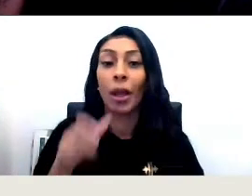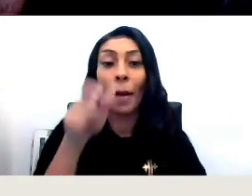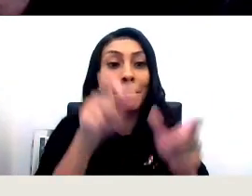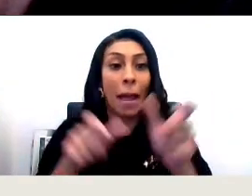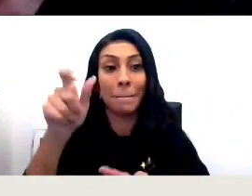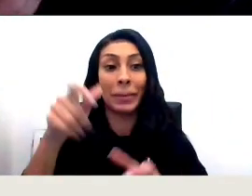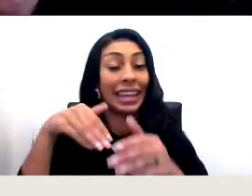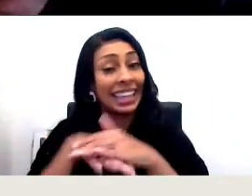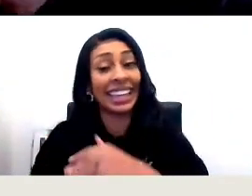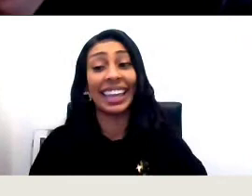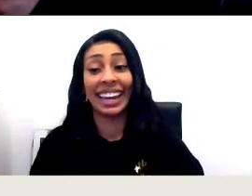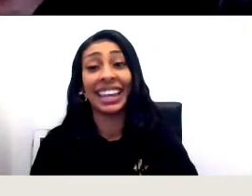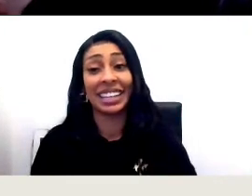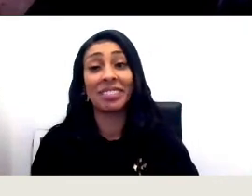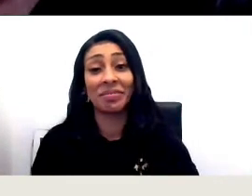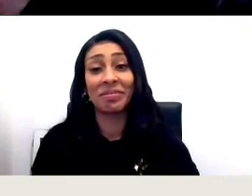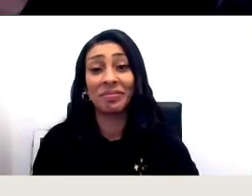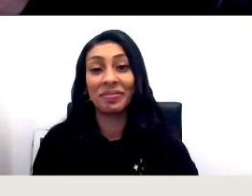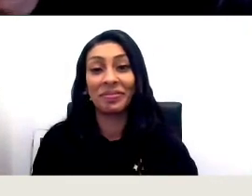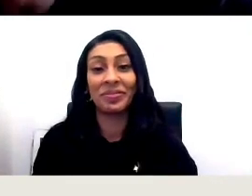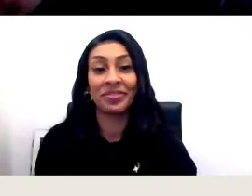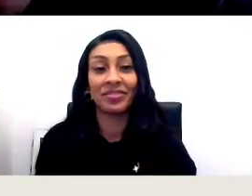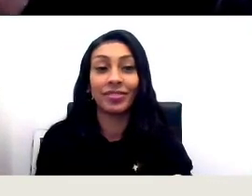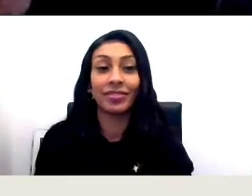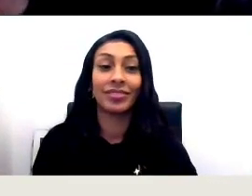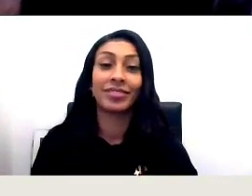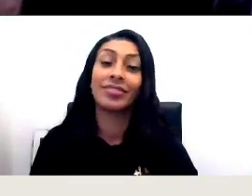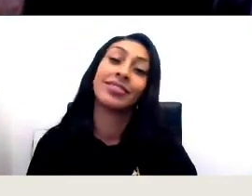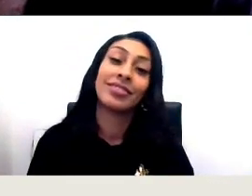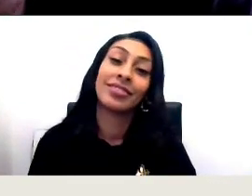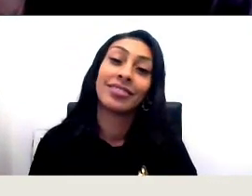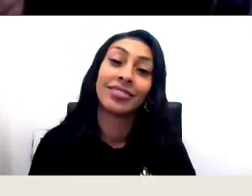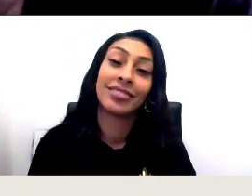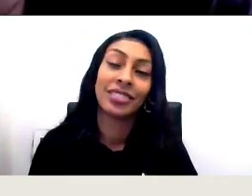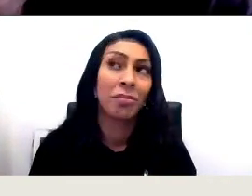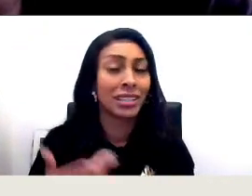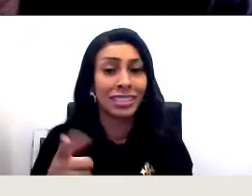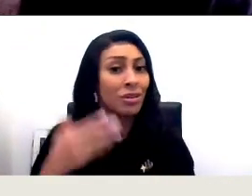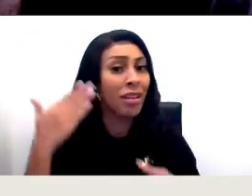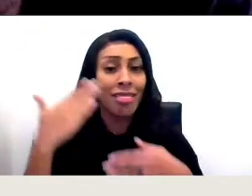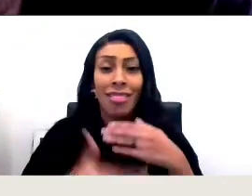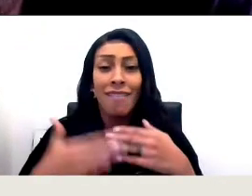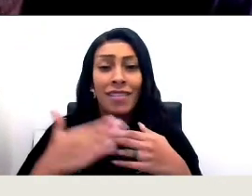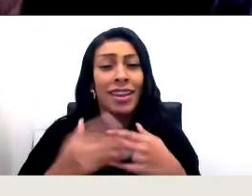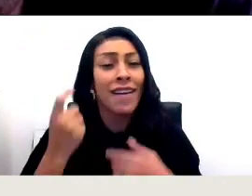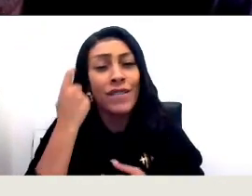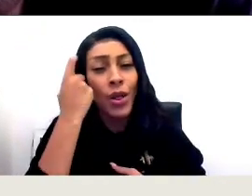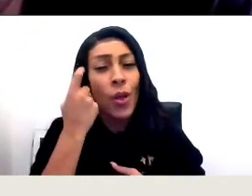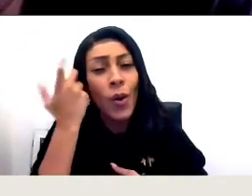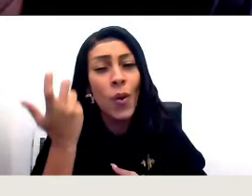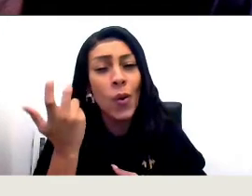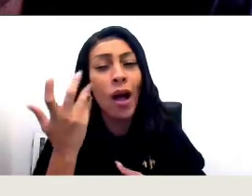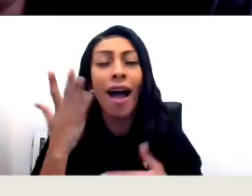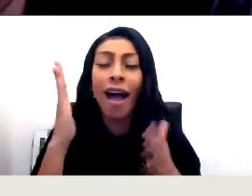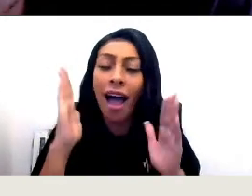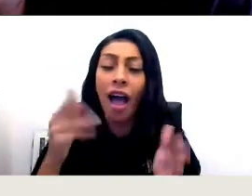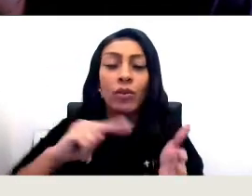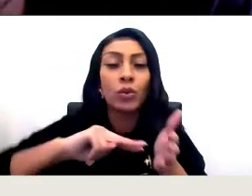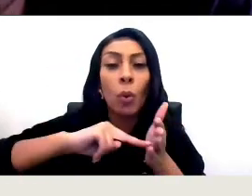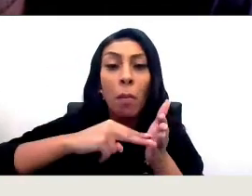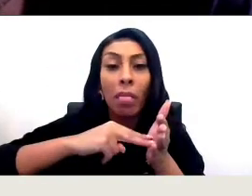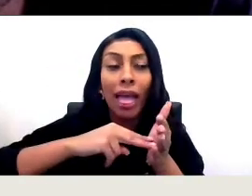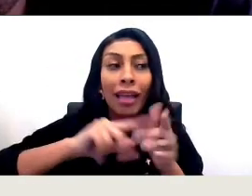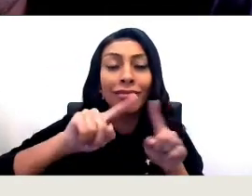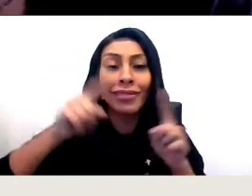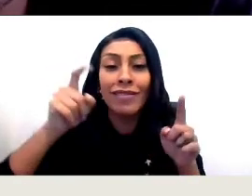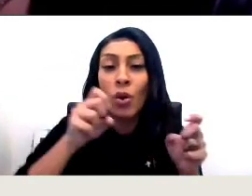in, you know, in the space. But, you know, you just never know. You have to plan for different